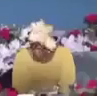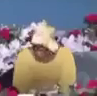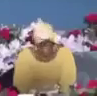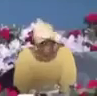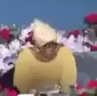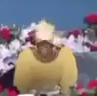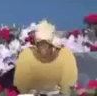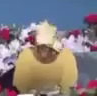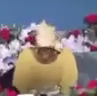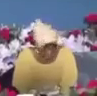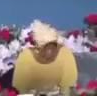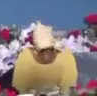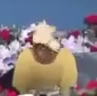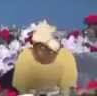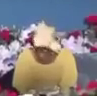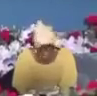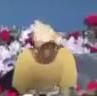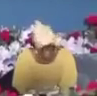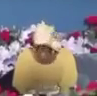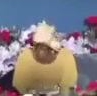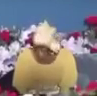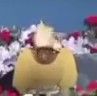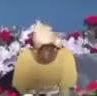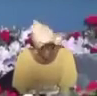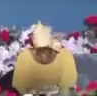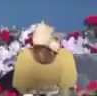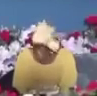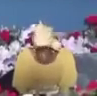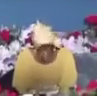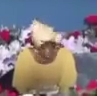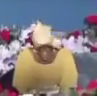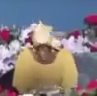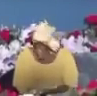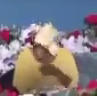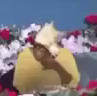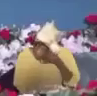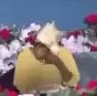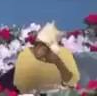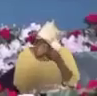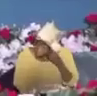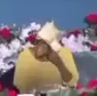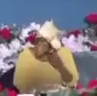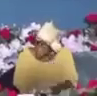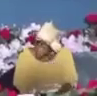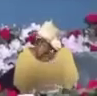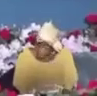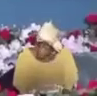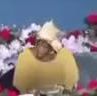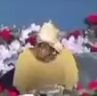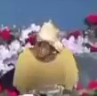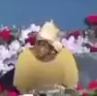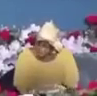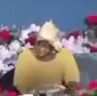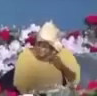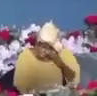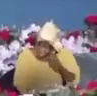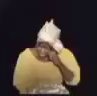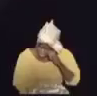Someone pray. You are talking to your maker. Take a minute or two to pray. Lord, I desire to love